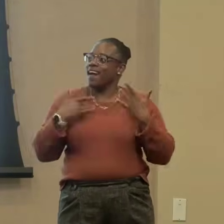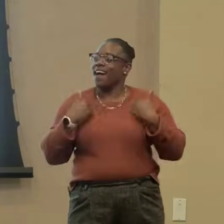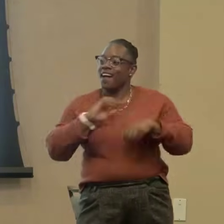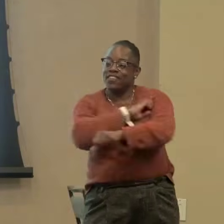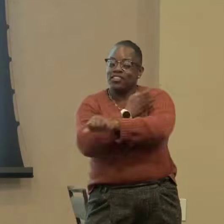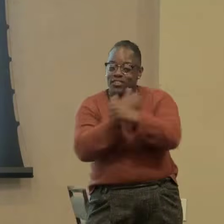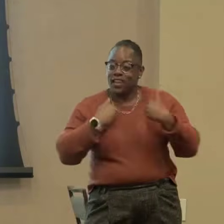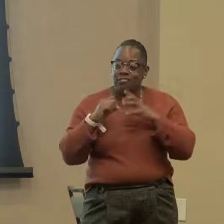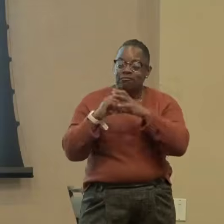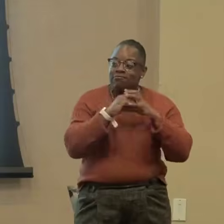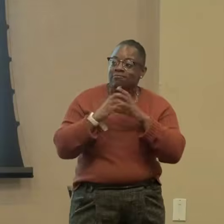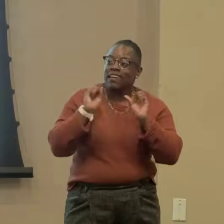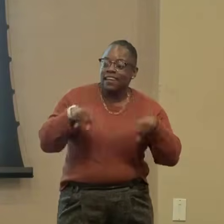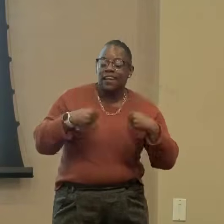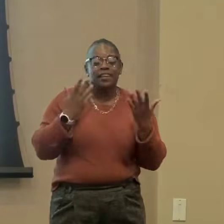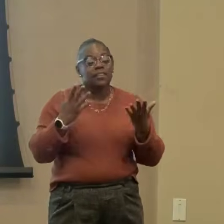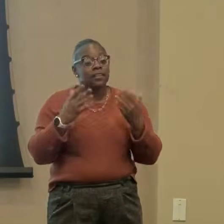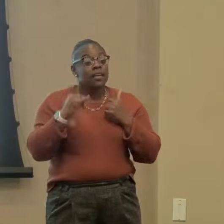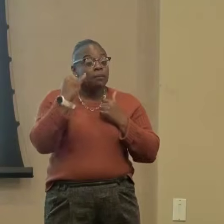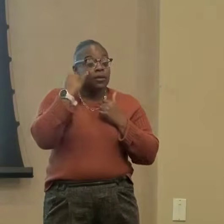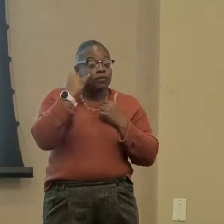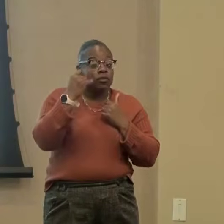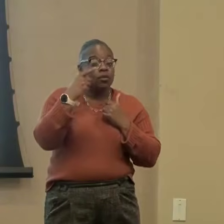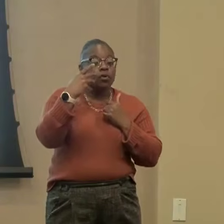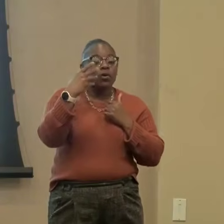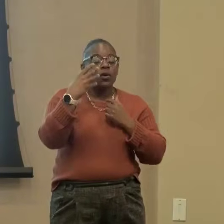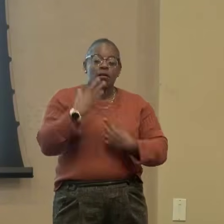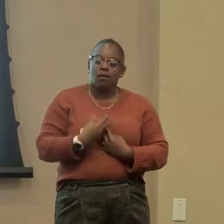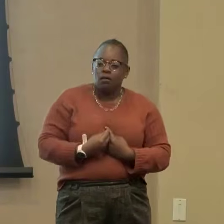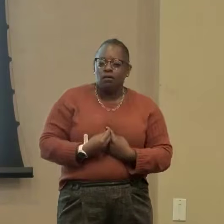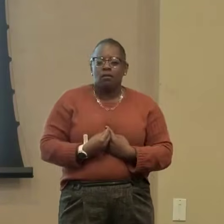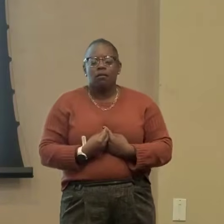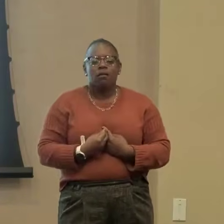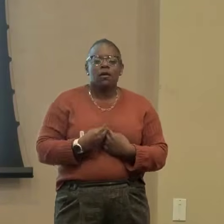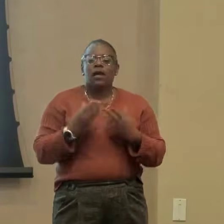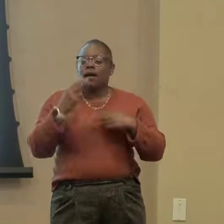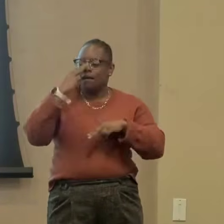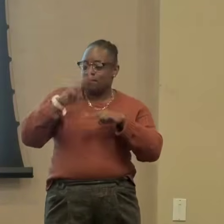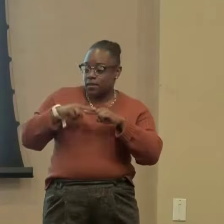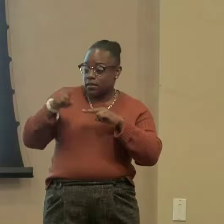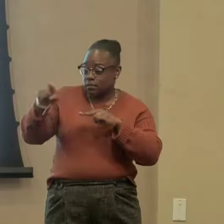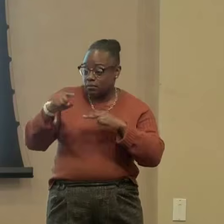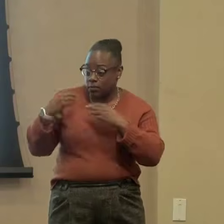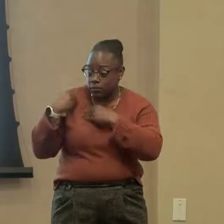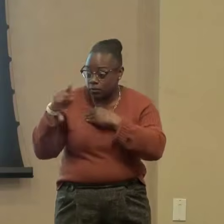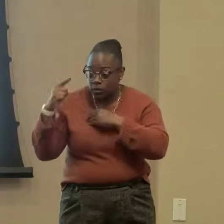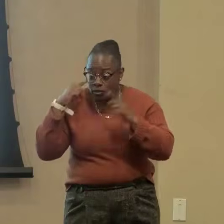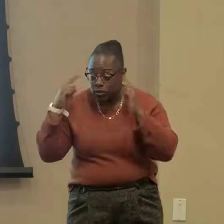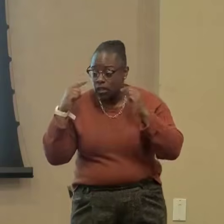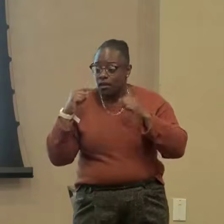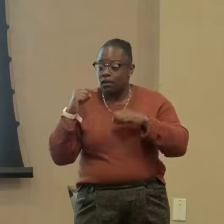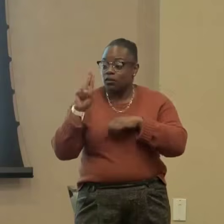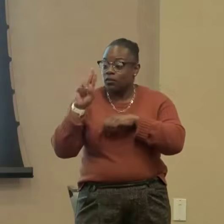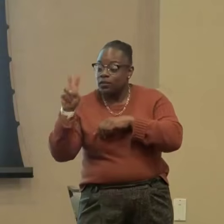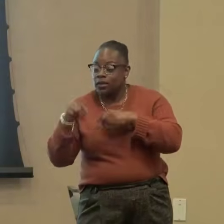if you're dormant, if you're outside of a flare, sure, have fun, be responsible. You sound like you're doing everything right.